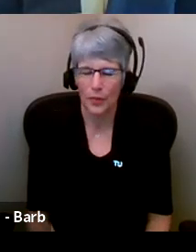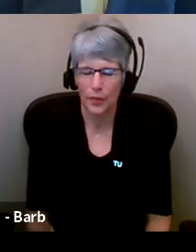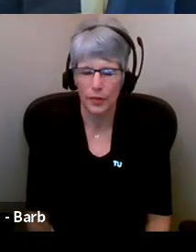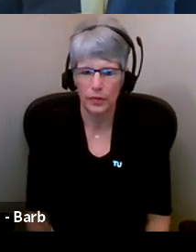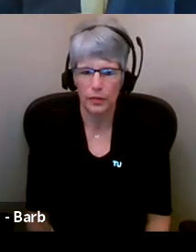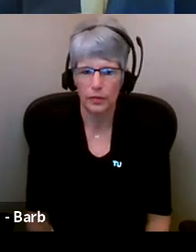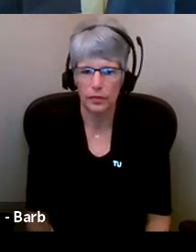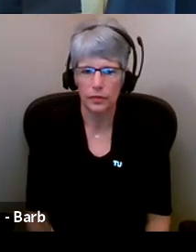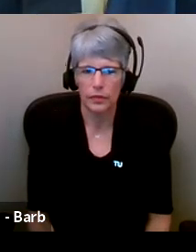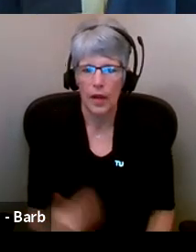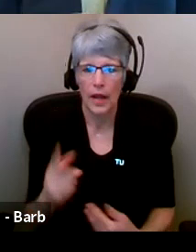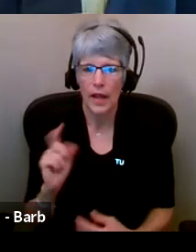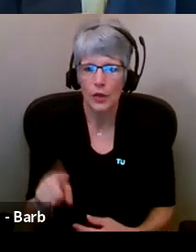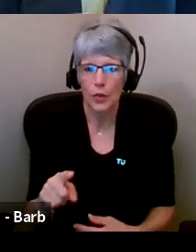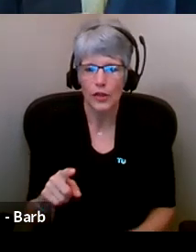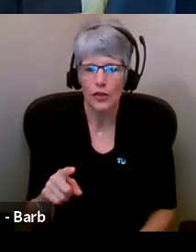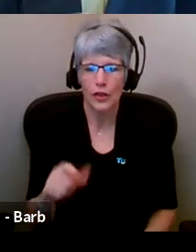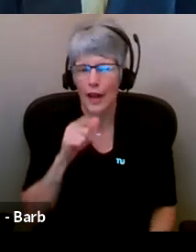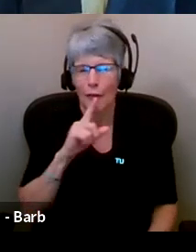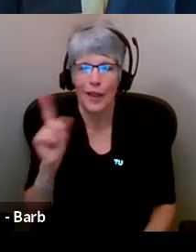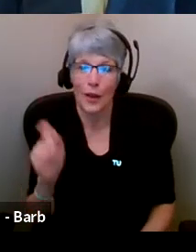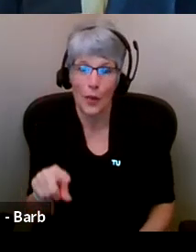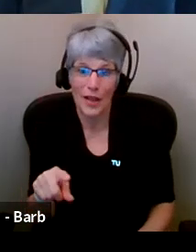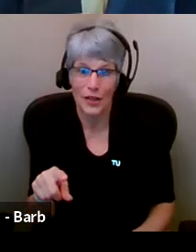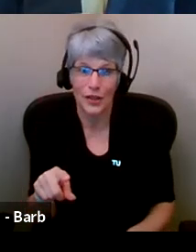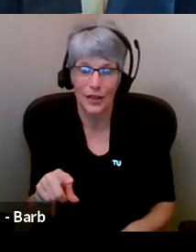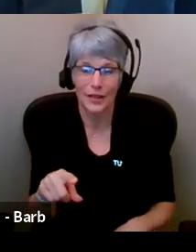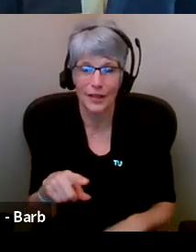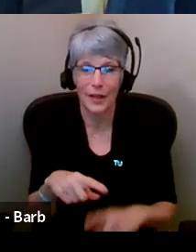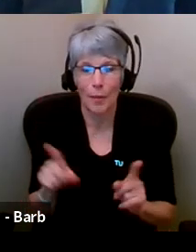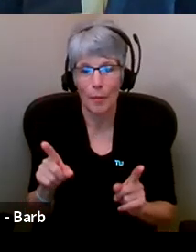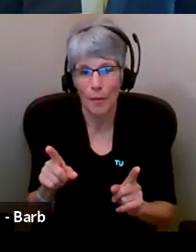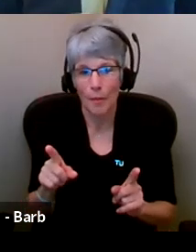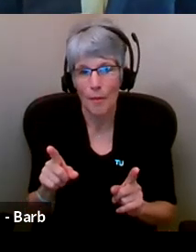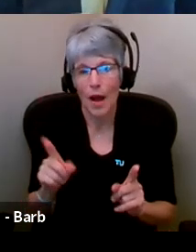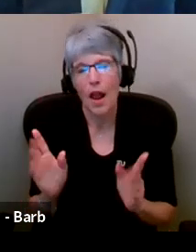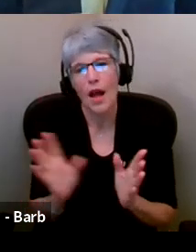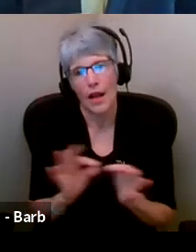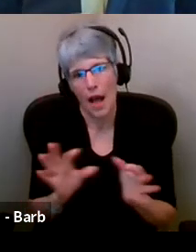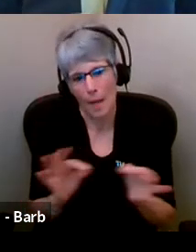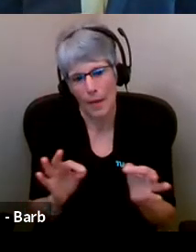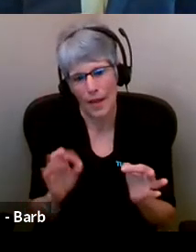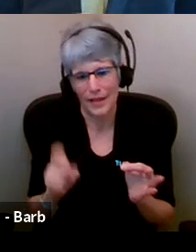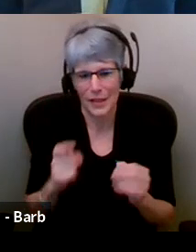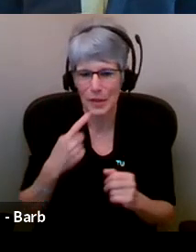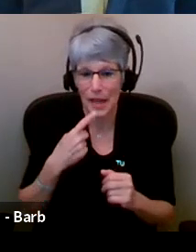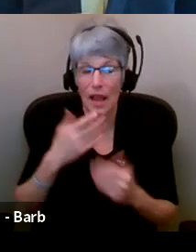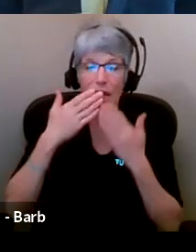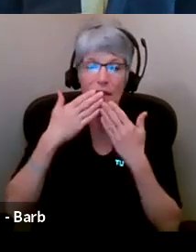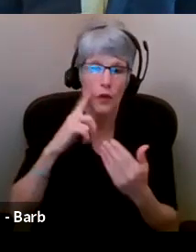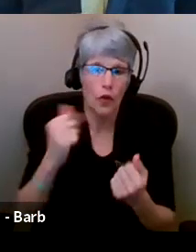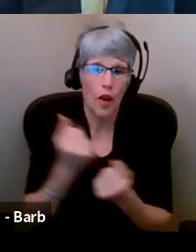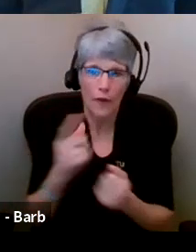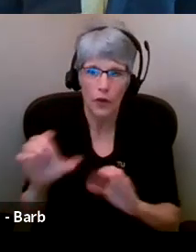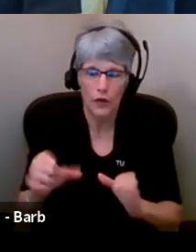This one coming in is not so much a question, but as they put it, a comment that needed to be said. Thank you for all you've done to keep